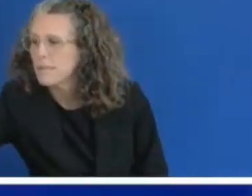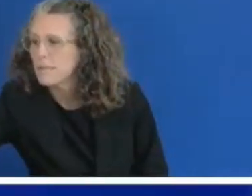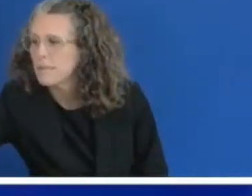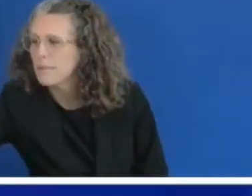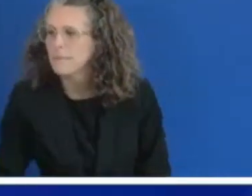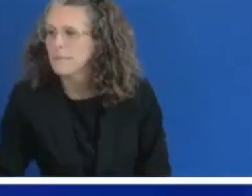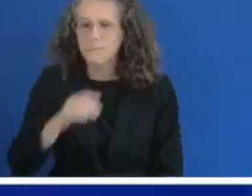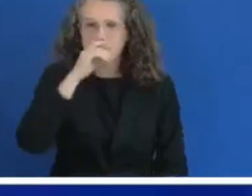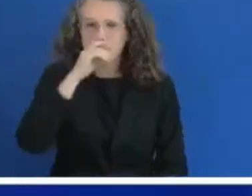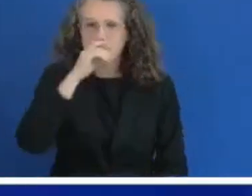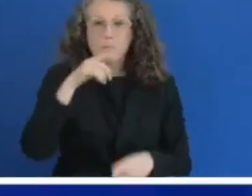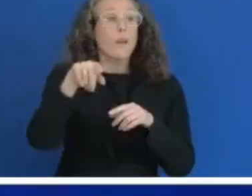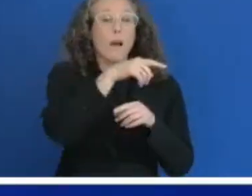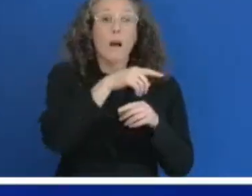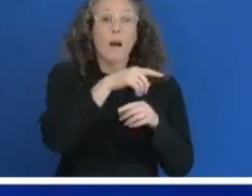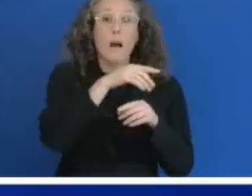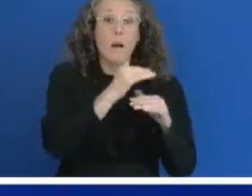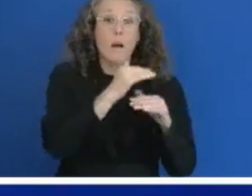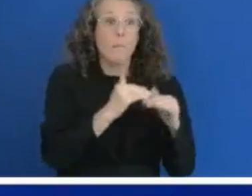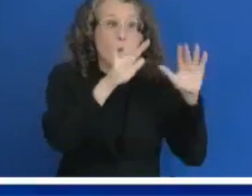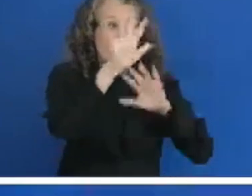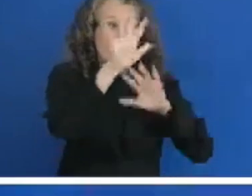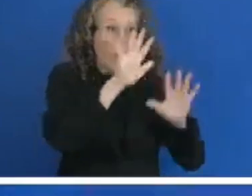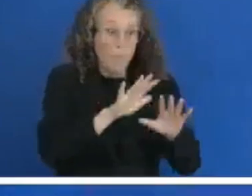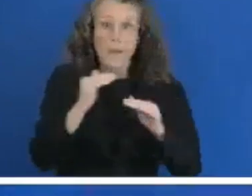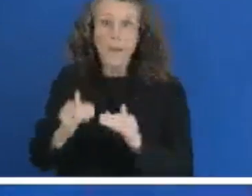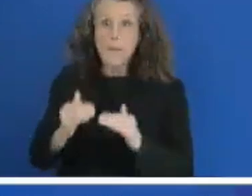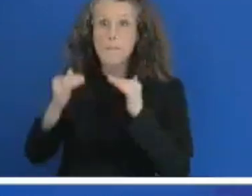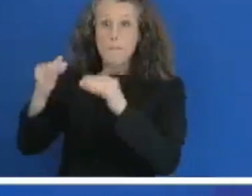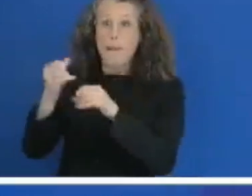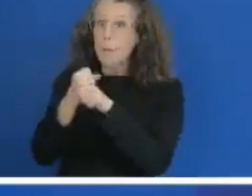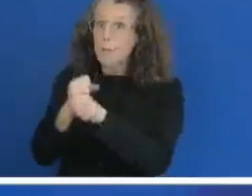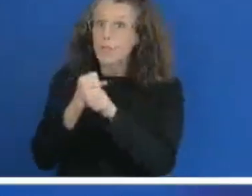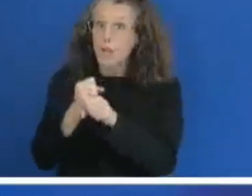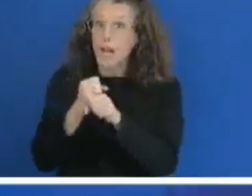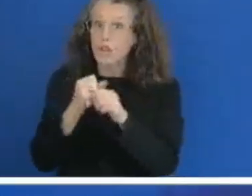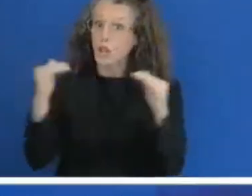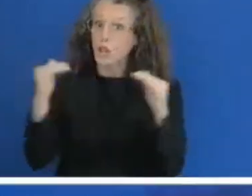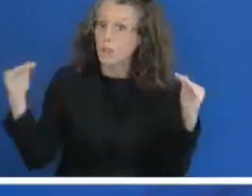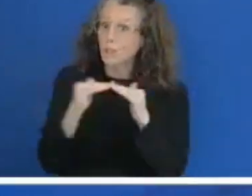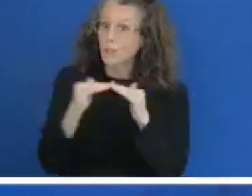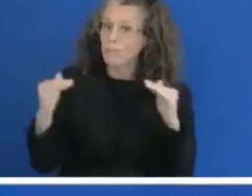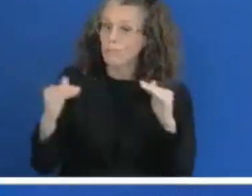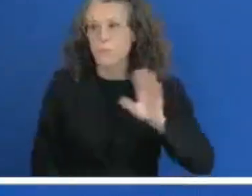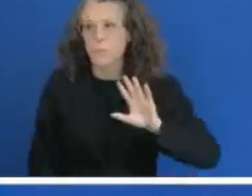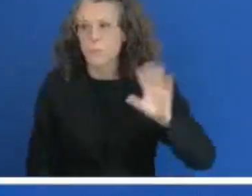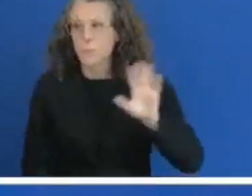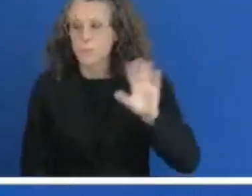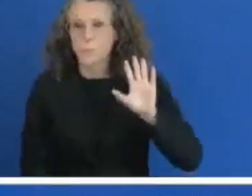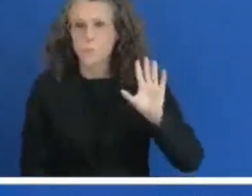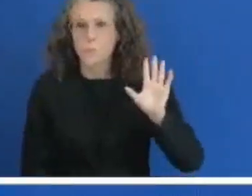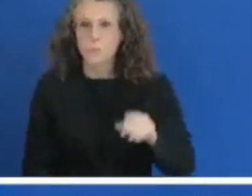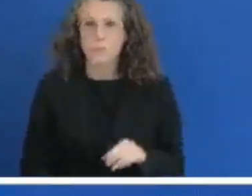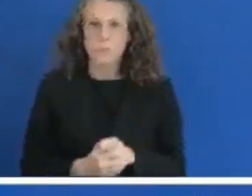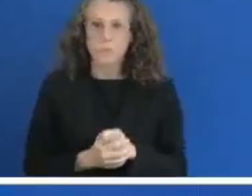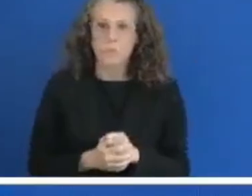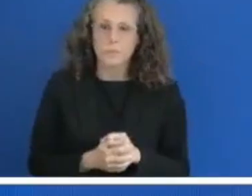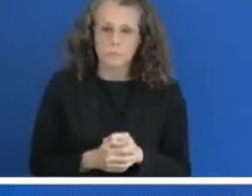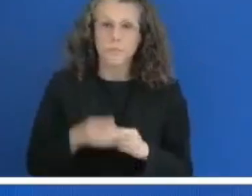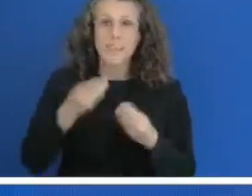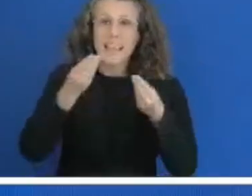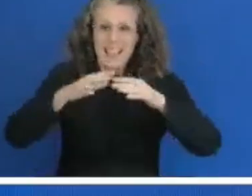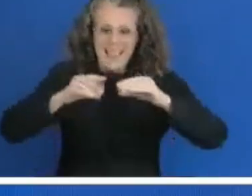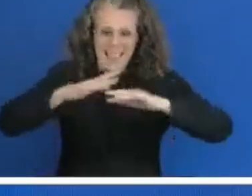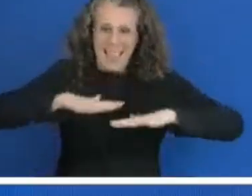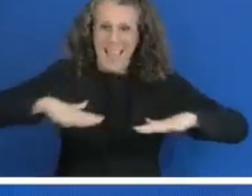trade-off with better production. Yeah, that is a good point. So if we imagine these two contrasting landscapes, a hectare